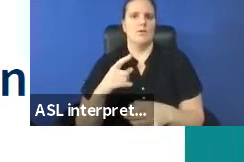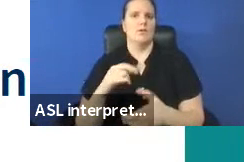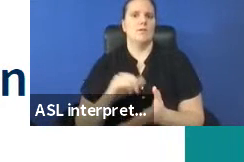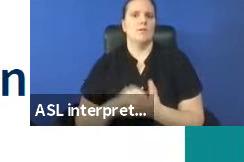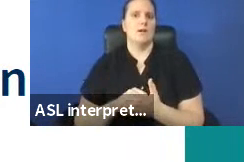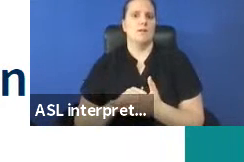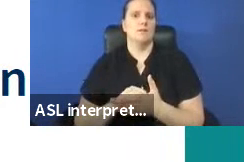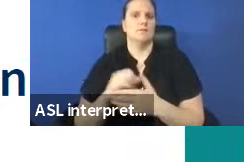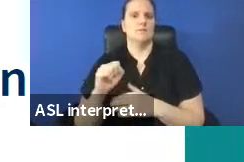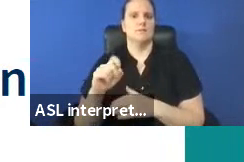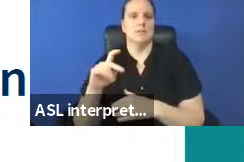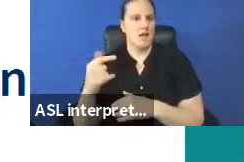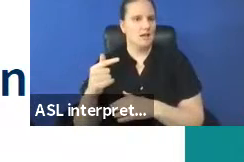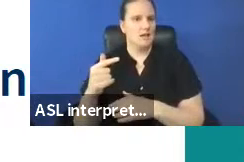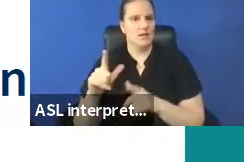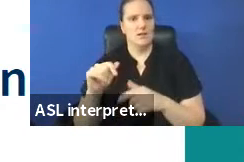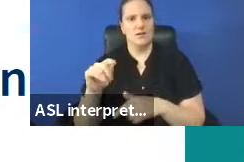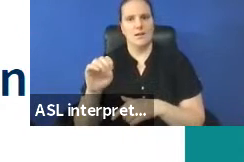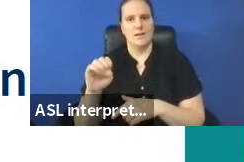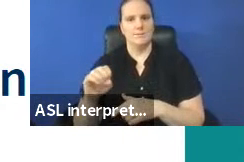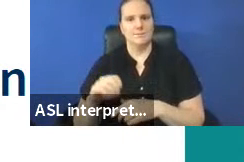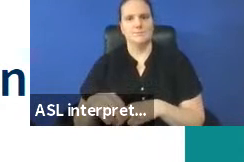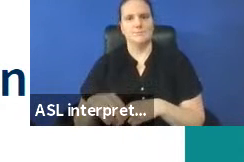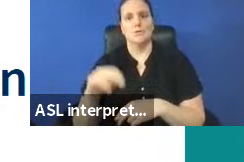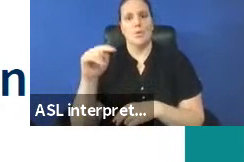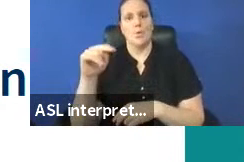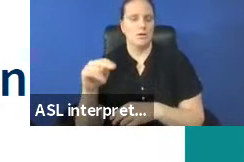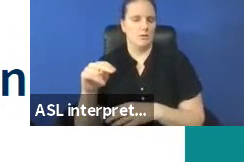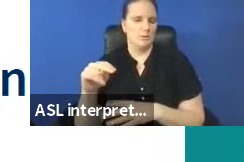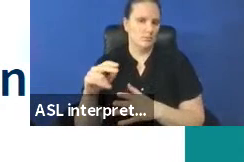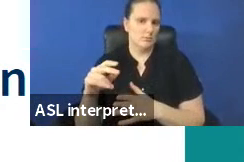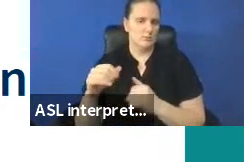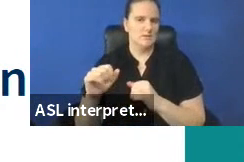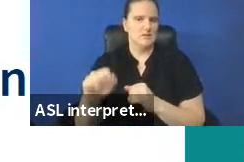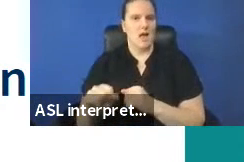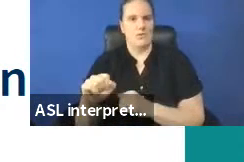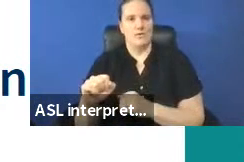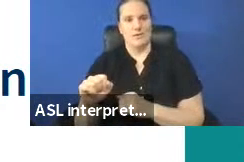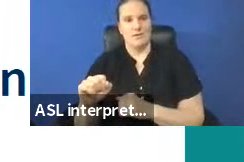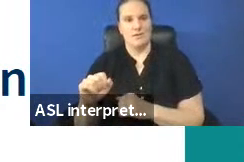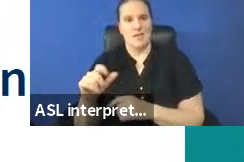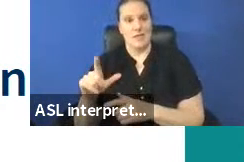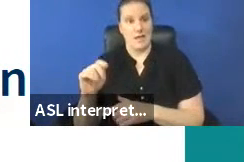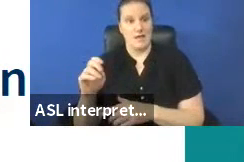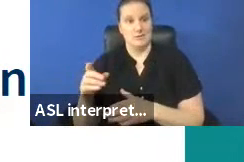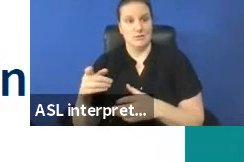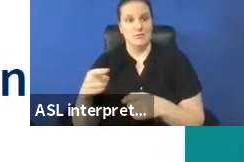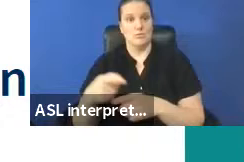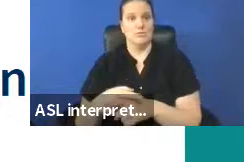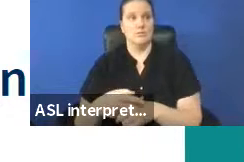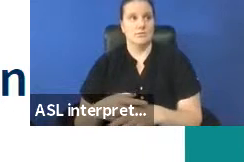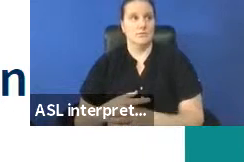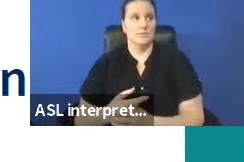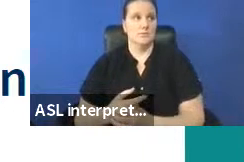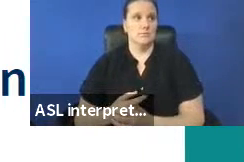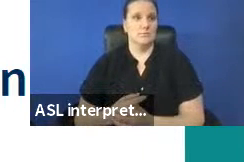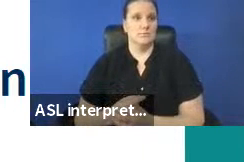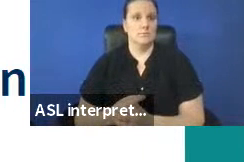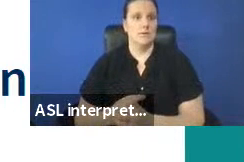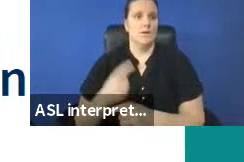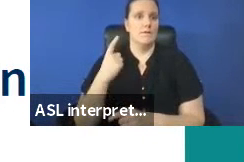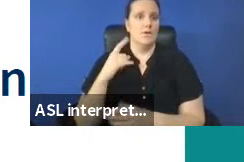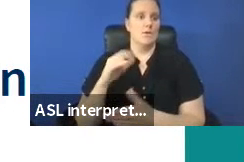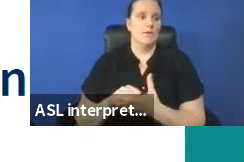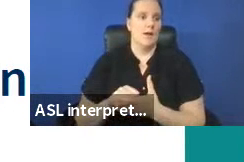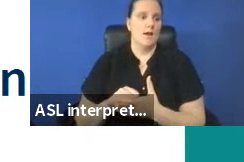stacking lanes, northbound lanes underneath southbound lanes, as shown in that cross section. High capacity transit